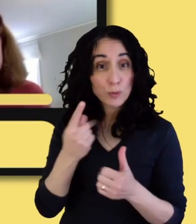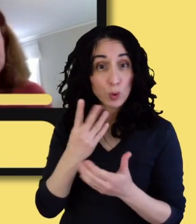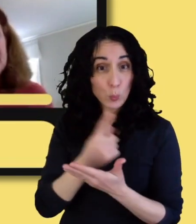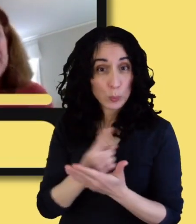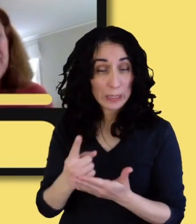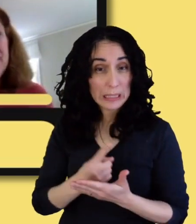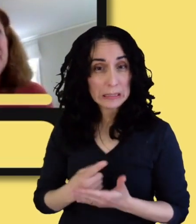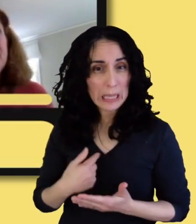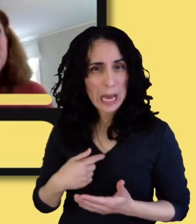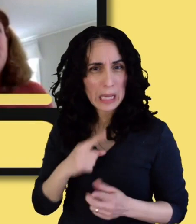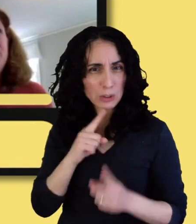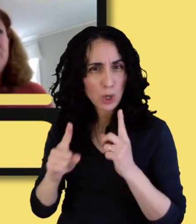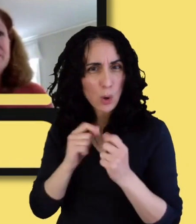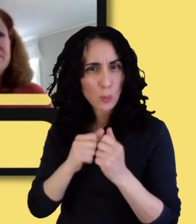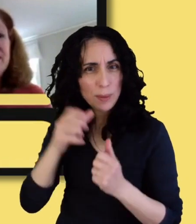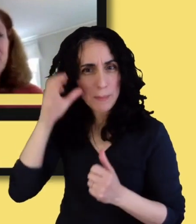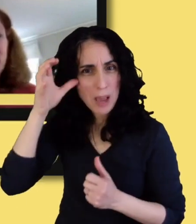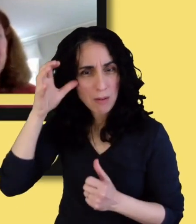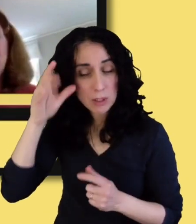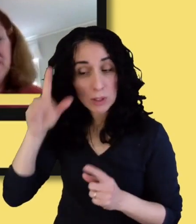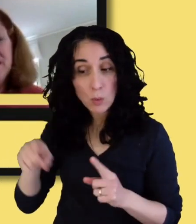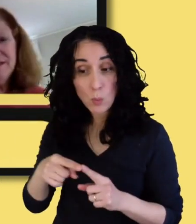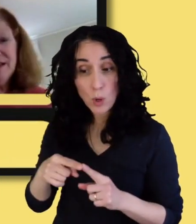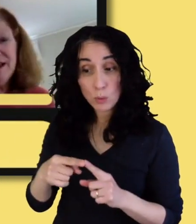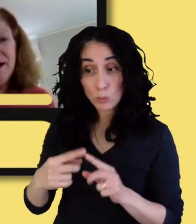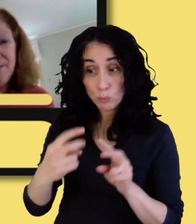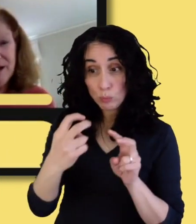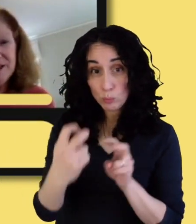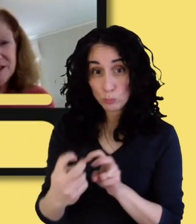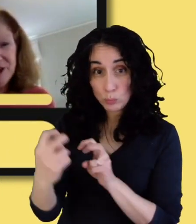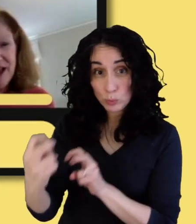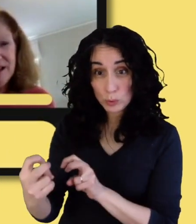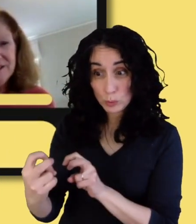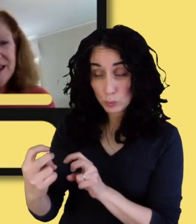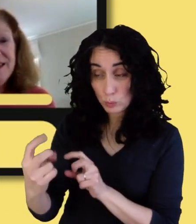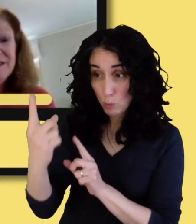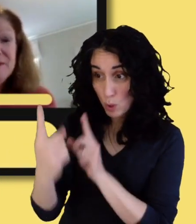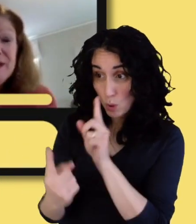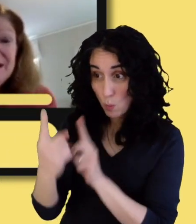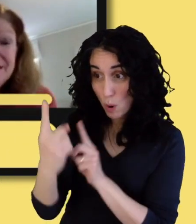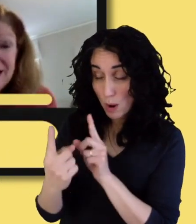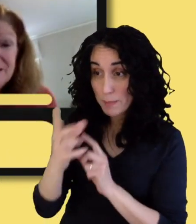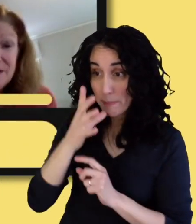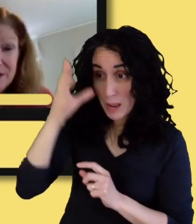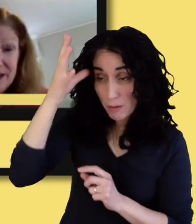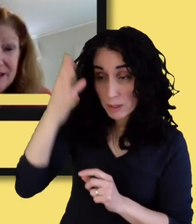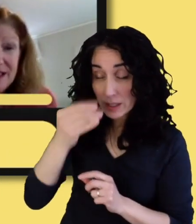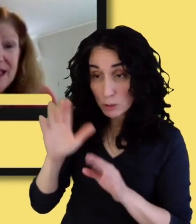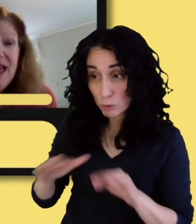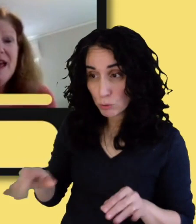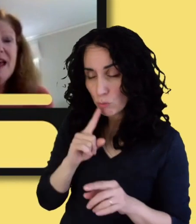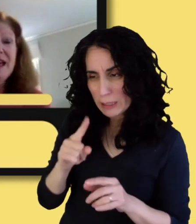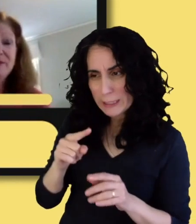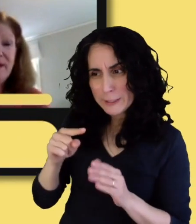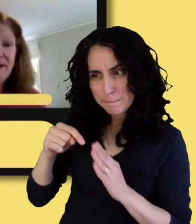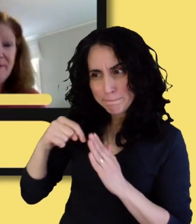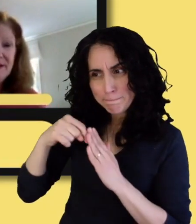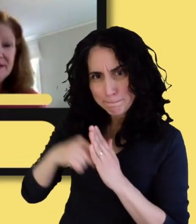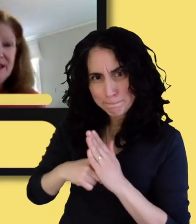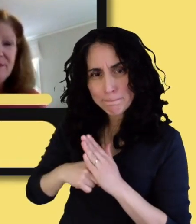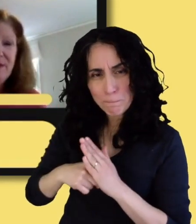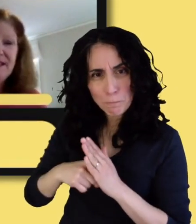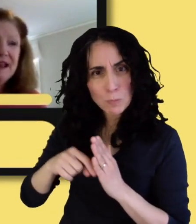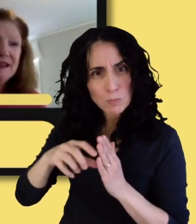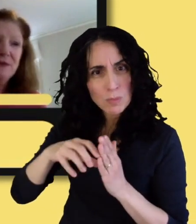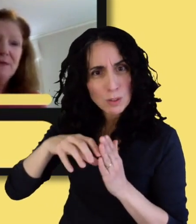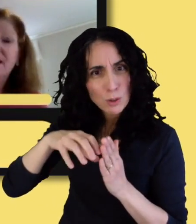weeks, is that when you are sitting one-on-one, parent and child, that's really intense learning. And I had to remind